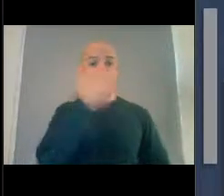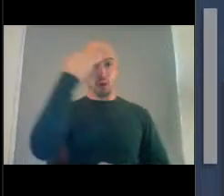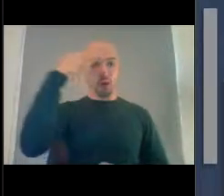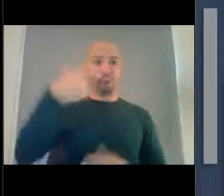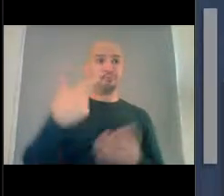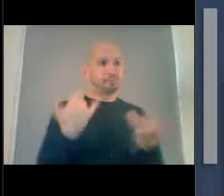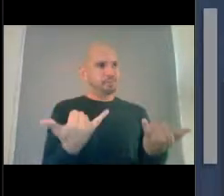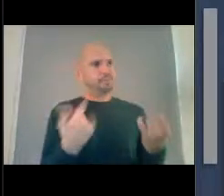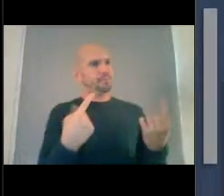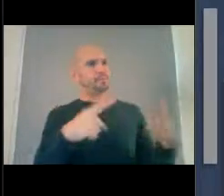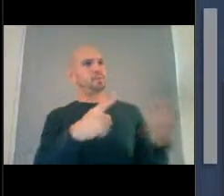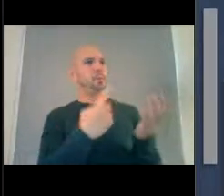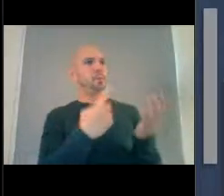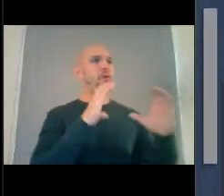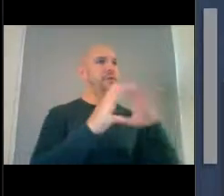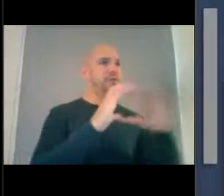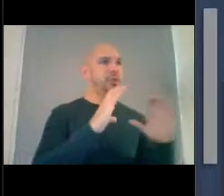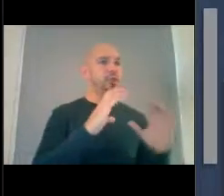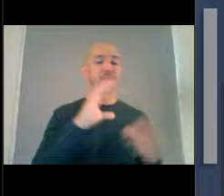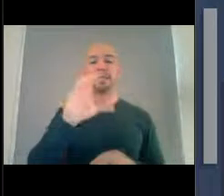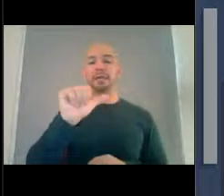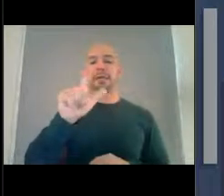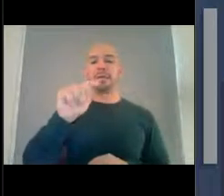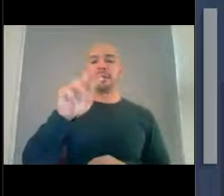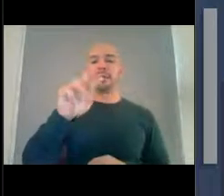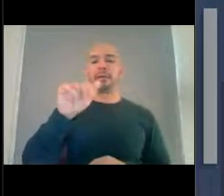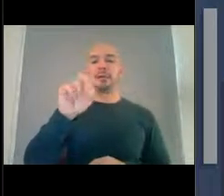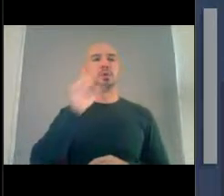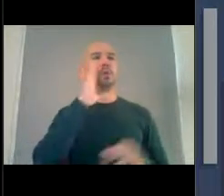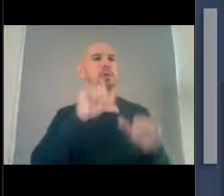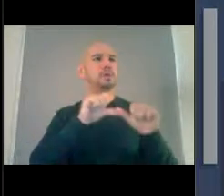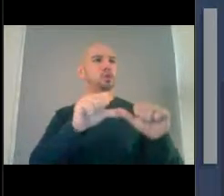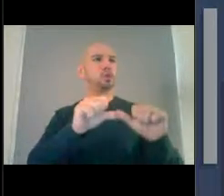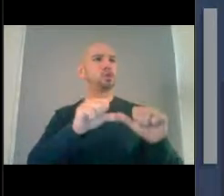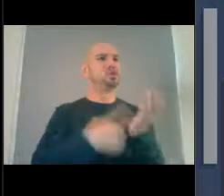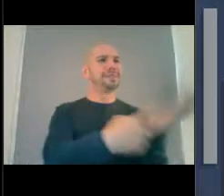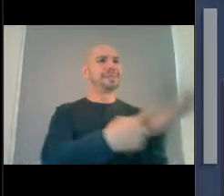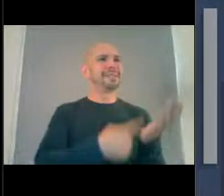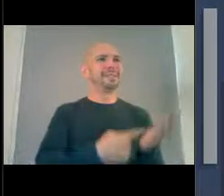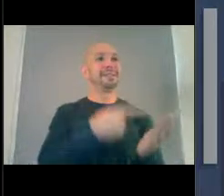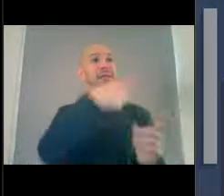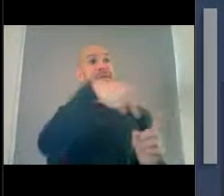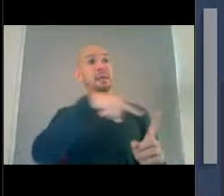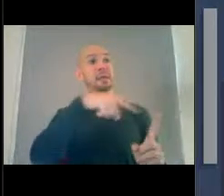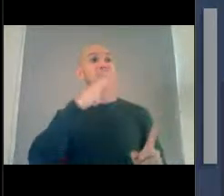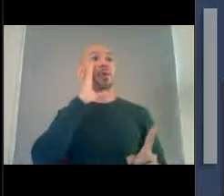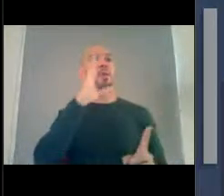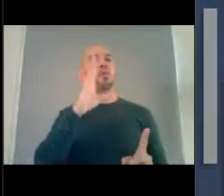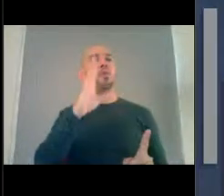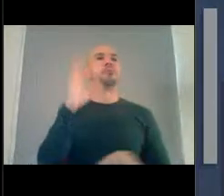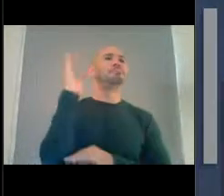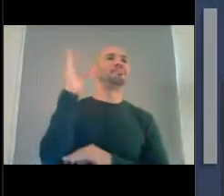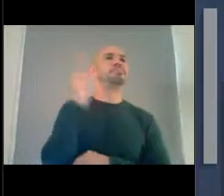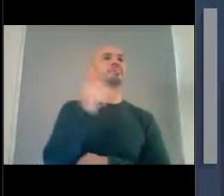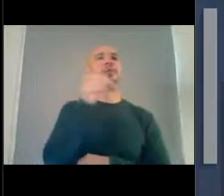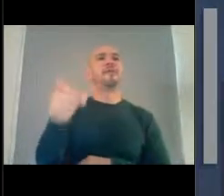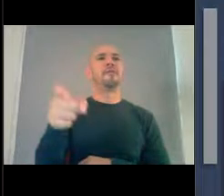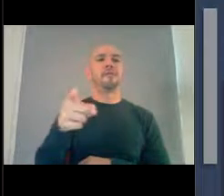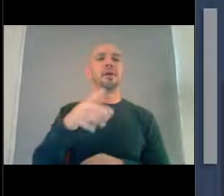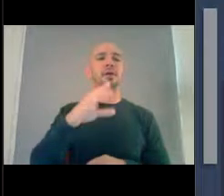caltrans is going to be continuing the discussion with us they're speaking at the royal county task force uh soon and are